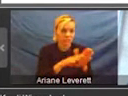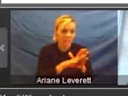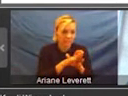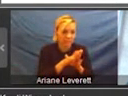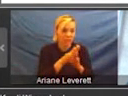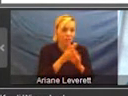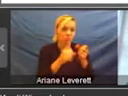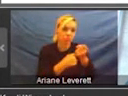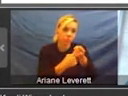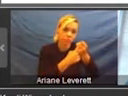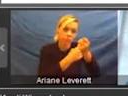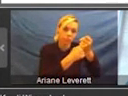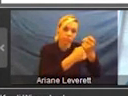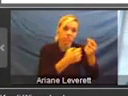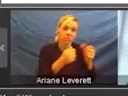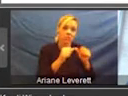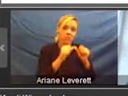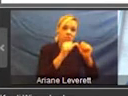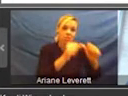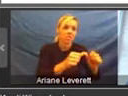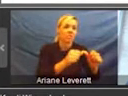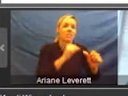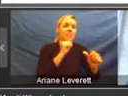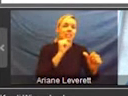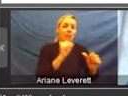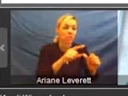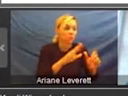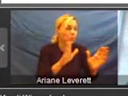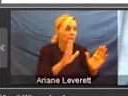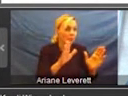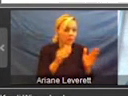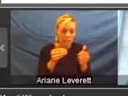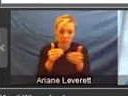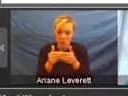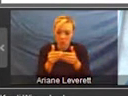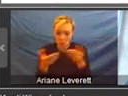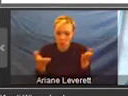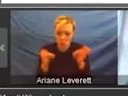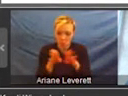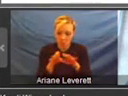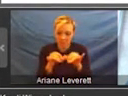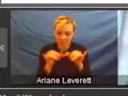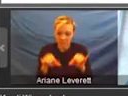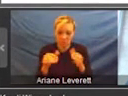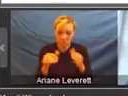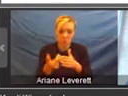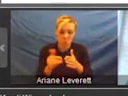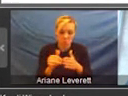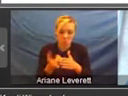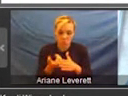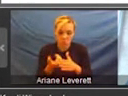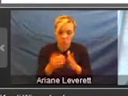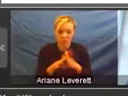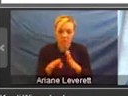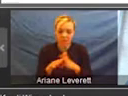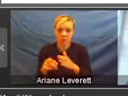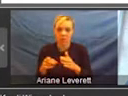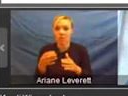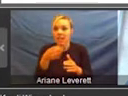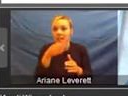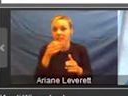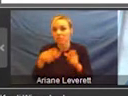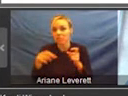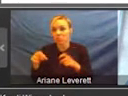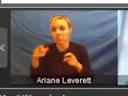in the end, rather than keeping working in closed systems, working with experts who are not, who are maybe the